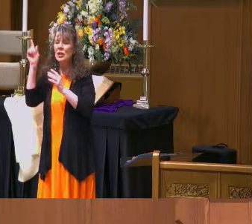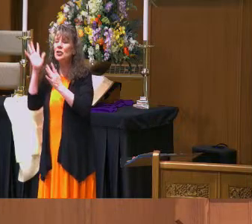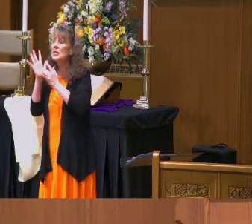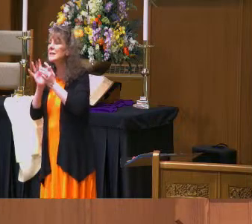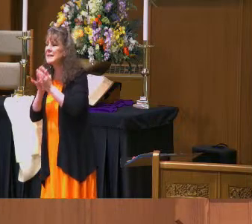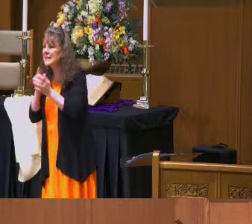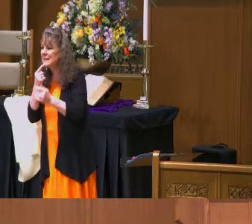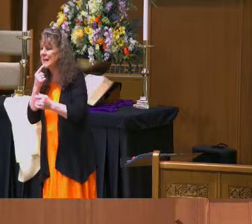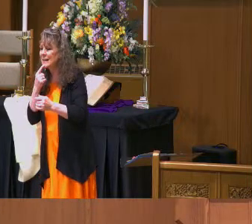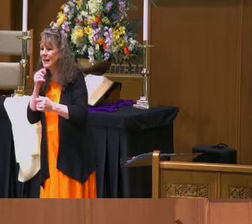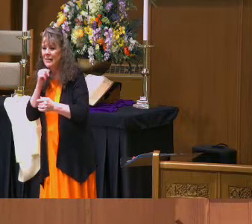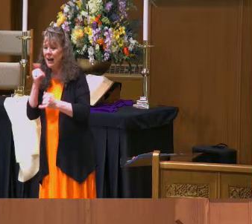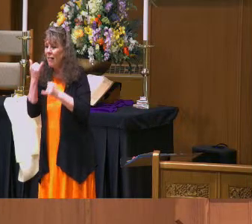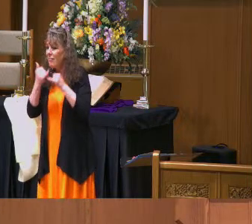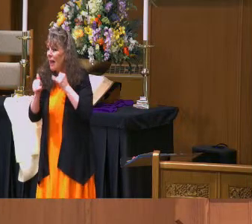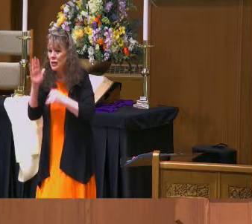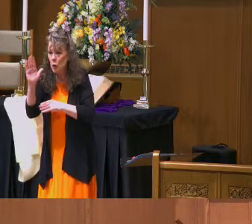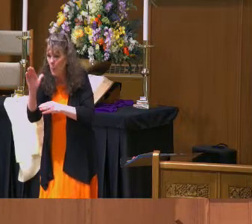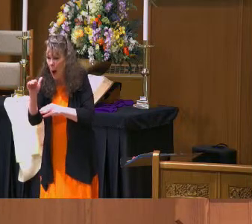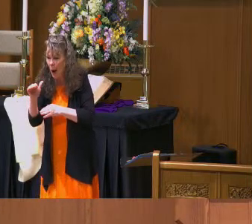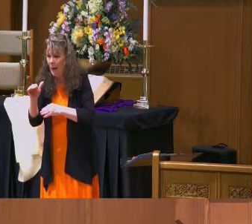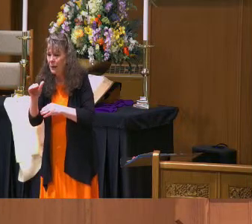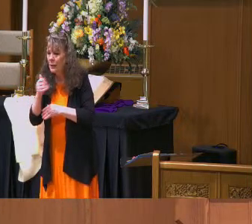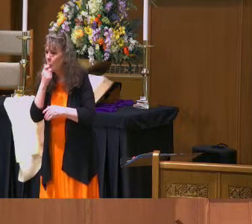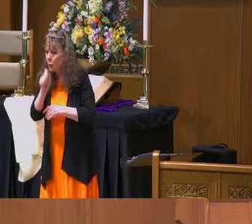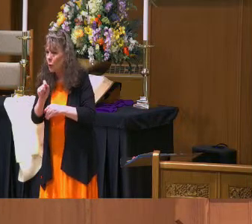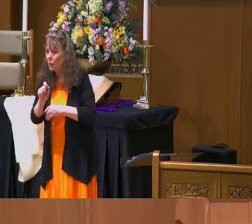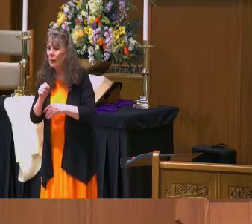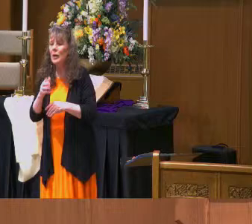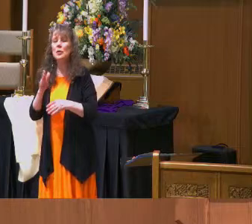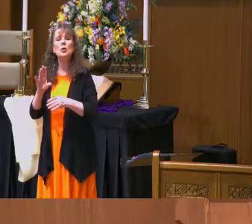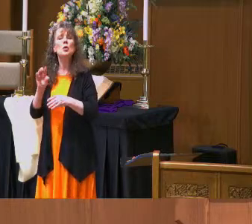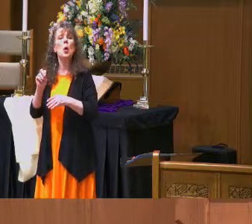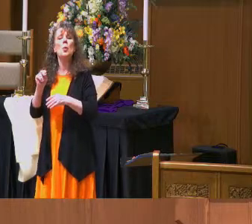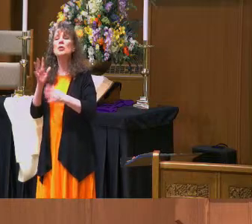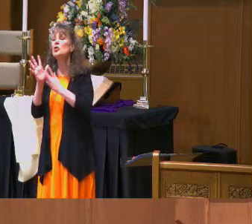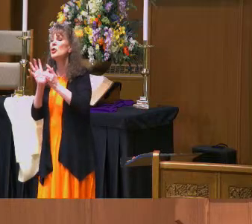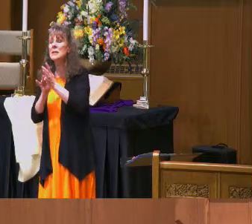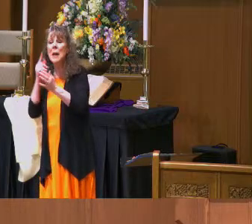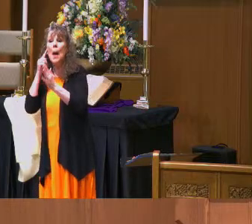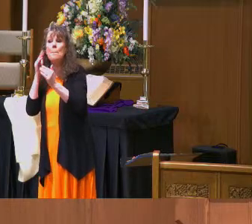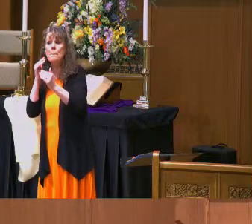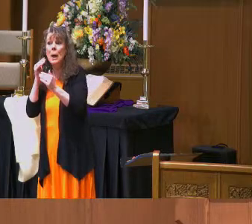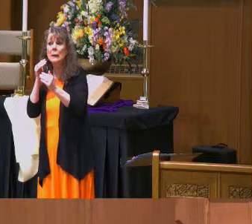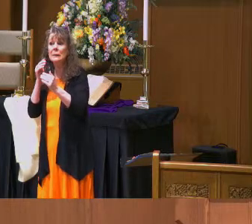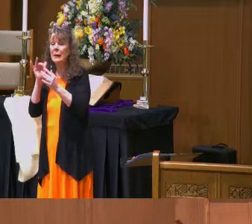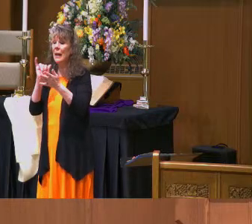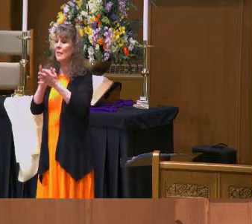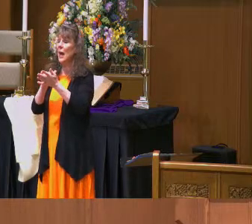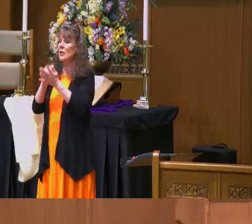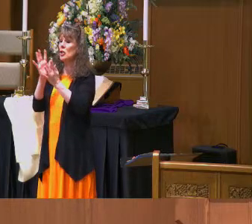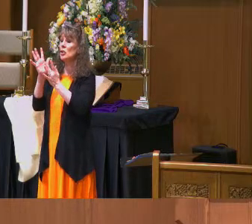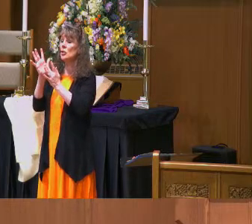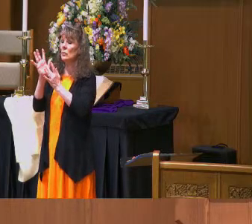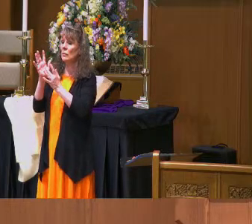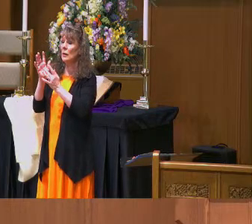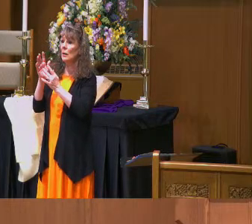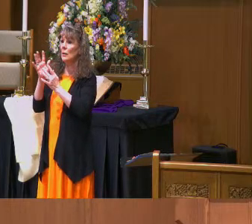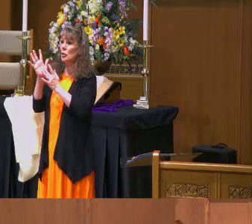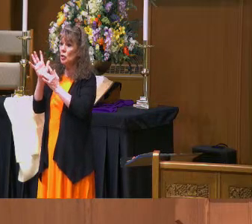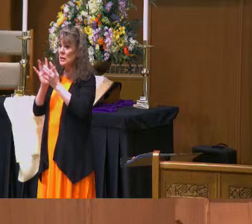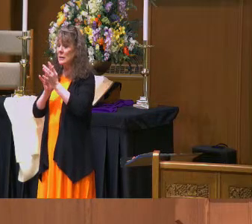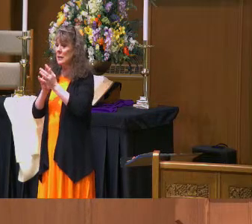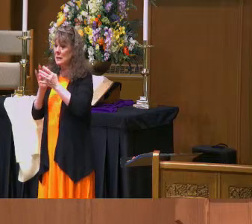this is not the final goodbye. He fully expects that there will be a time where he is reunited with the ones that